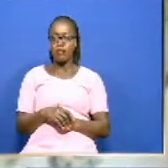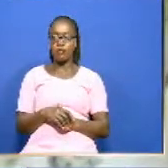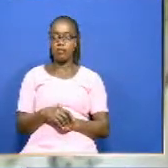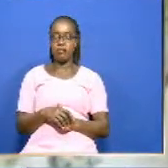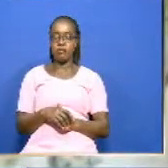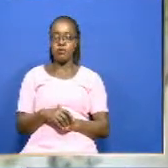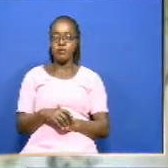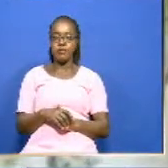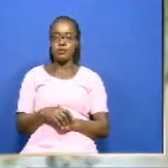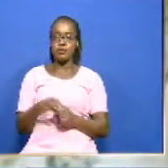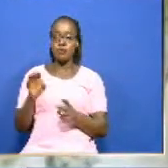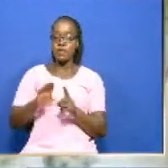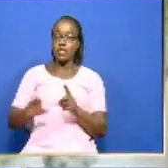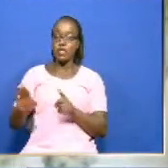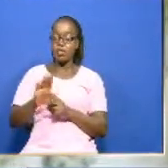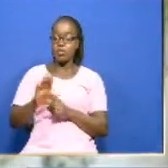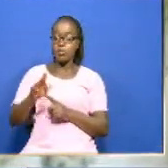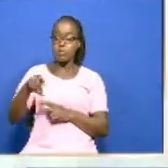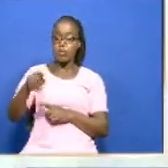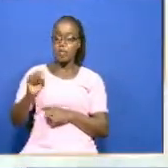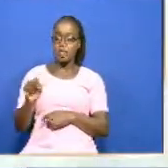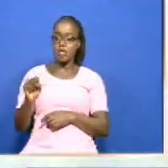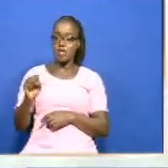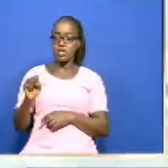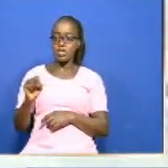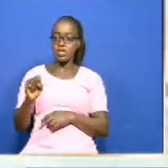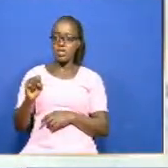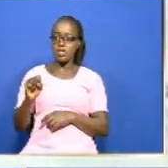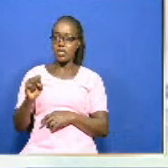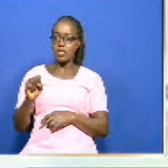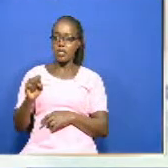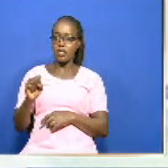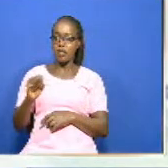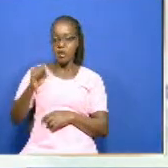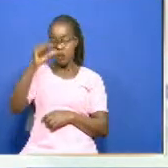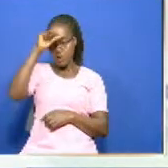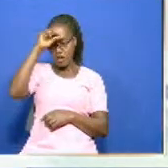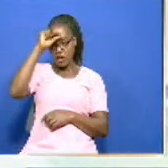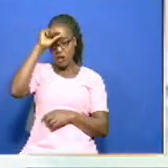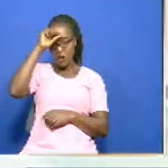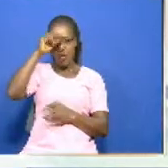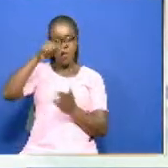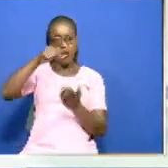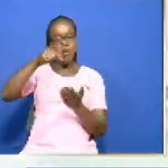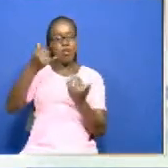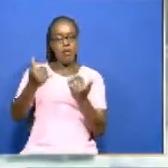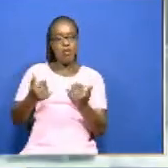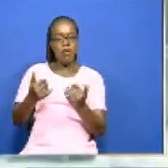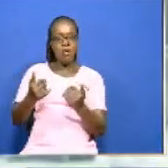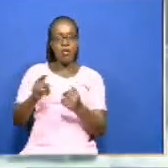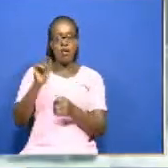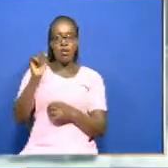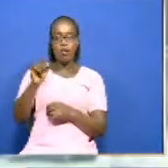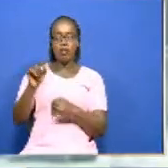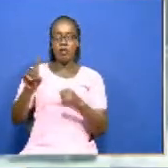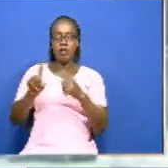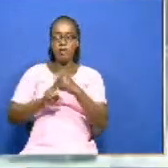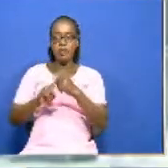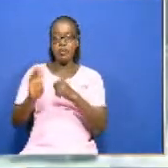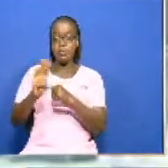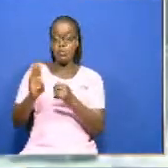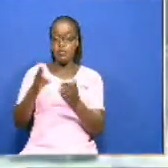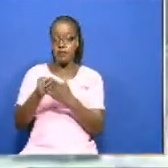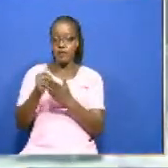According to Environment Principal Secretary Professor Fred Segor, the government has to date used over 1.6 billion shillings